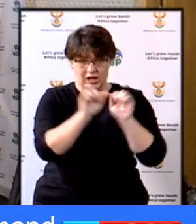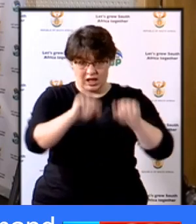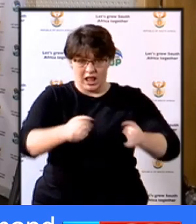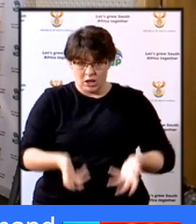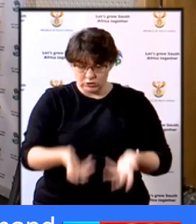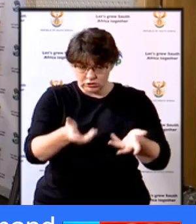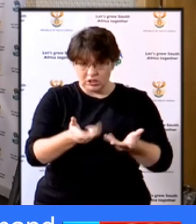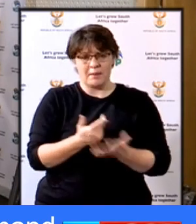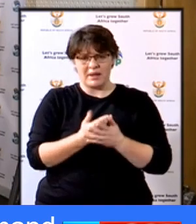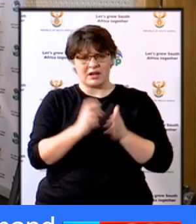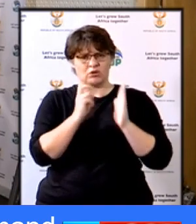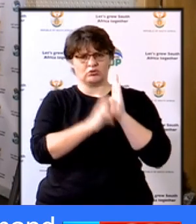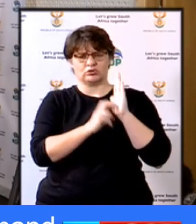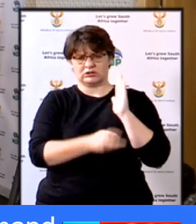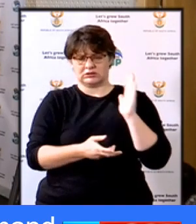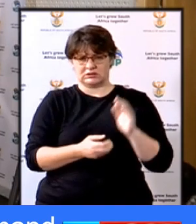conditions